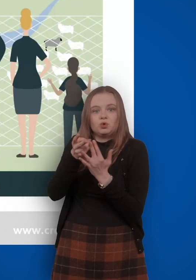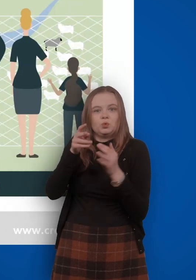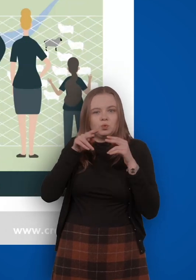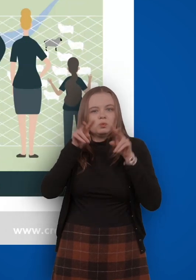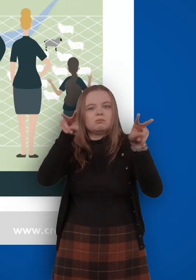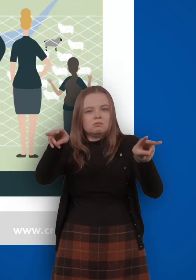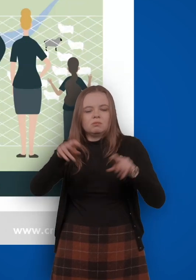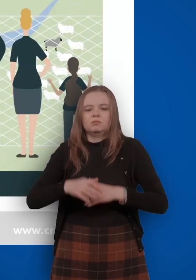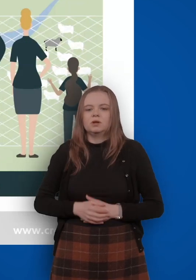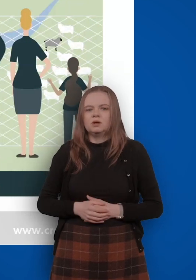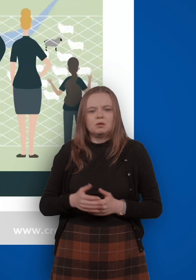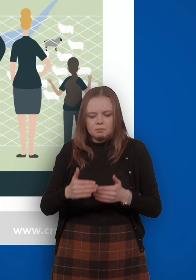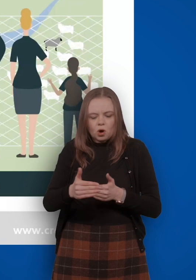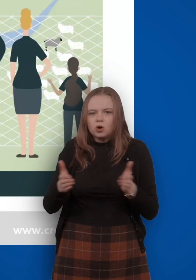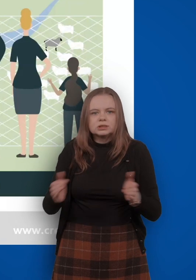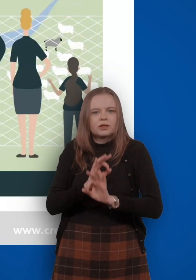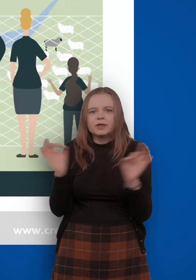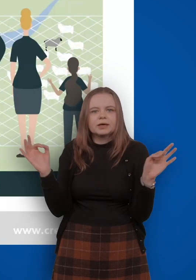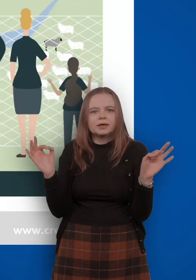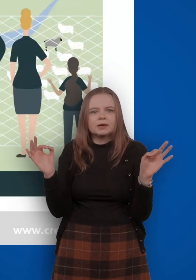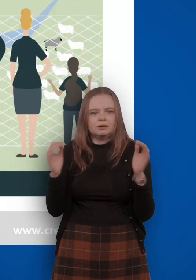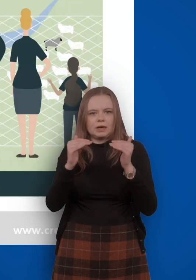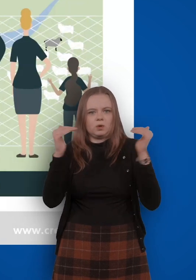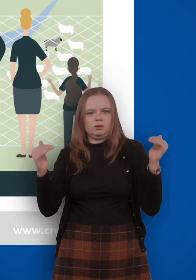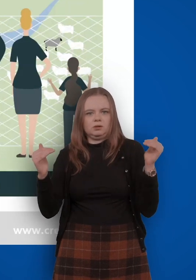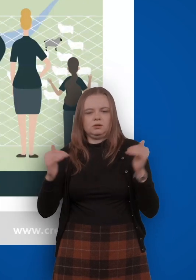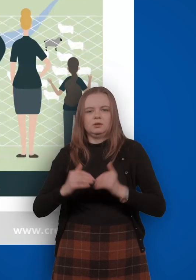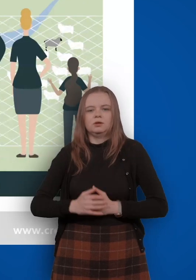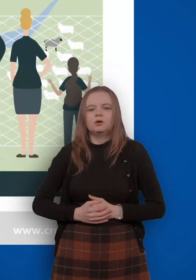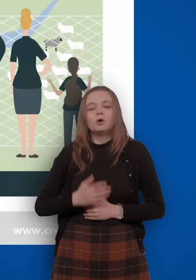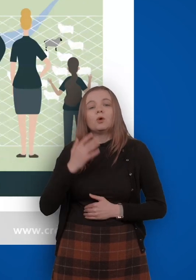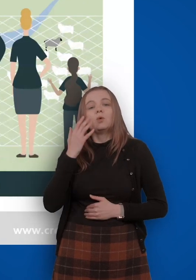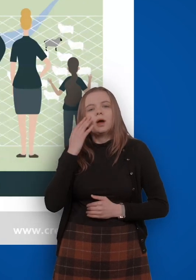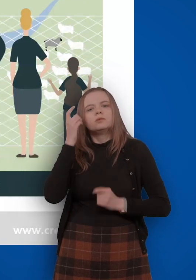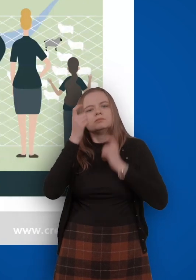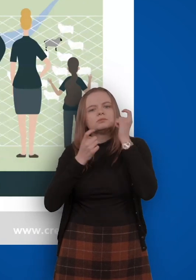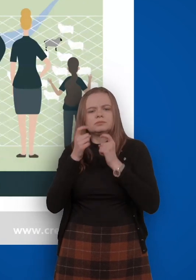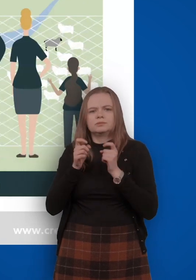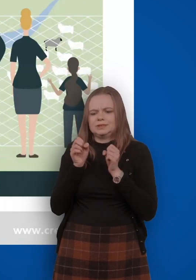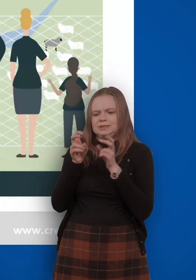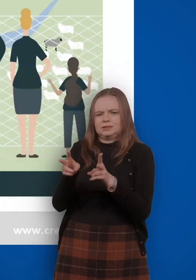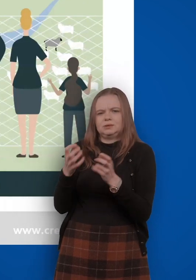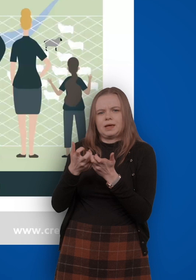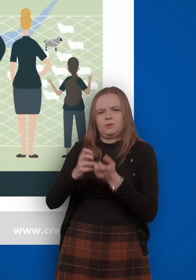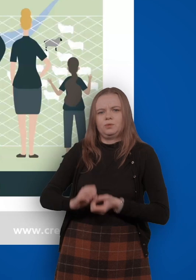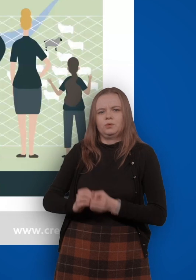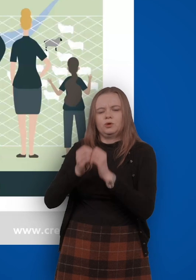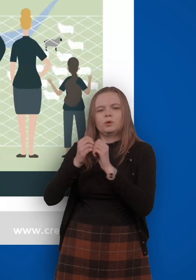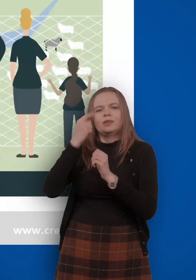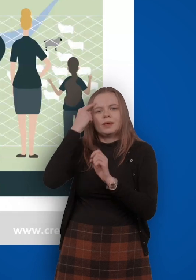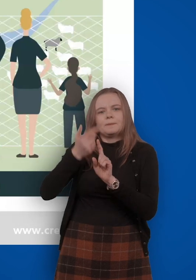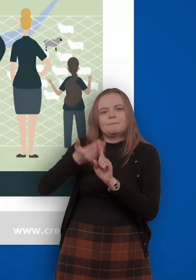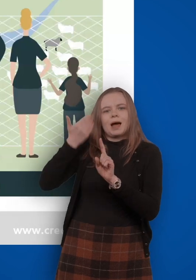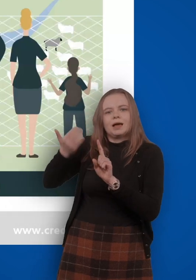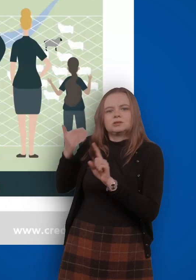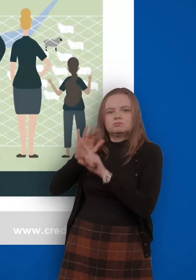box. And we need to make sure that when we're thinking about these kinds of systems, we're thinking about sort of past